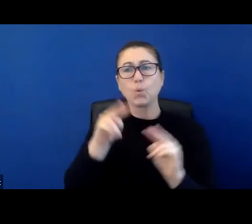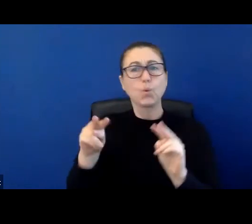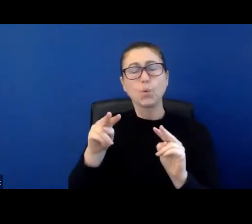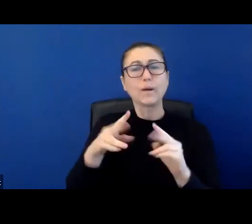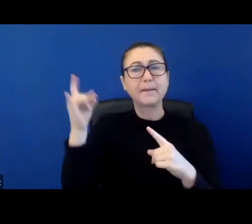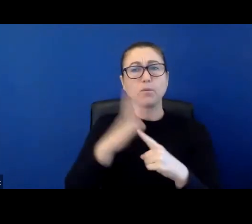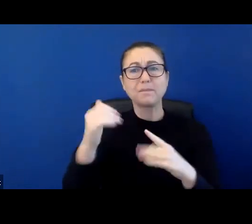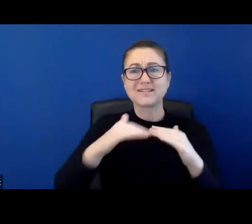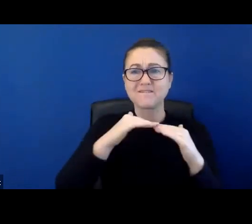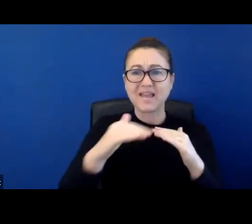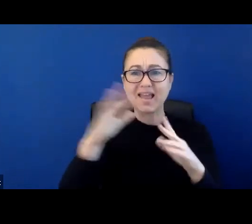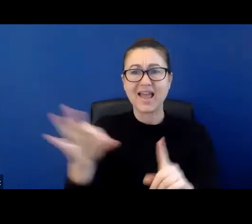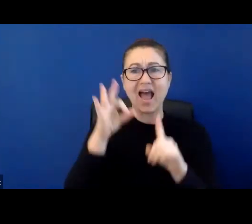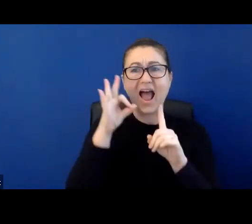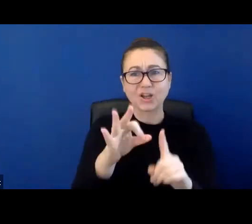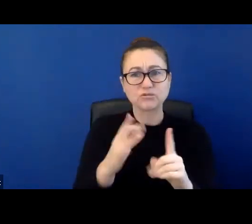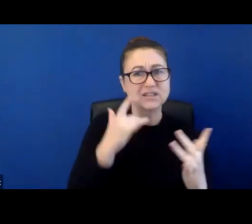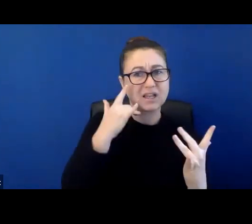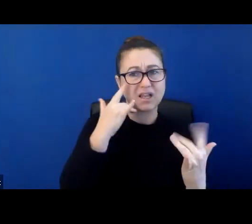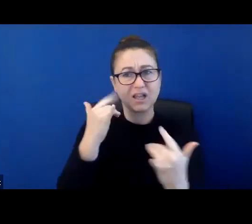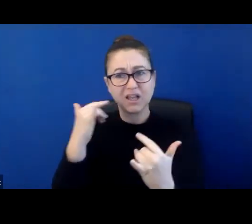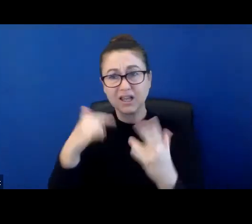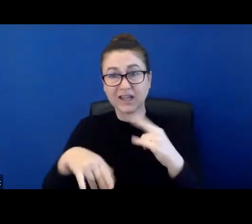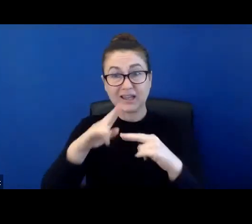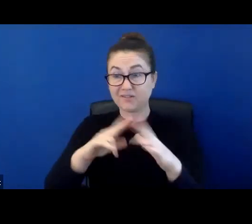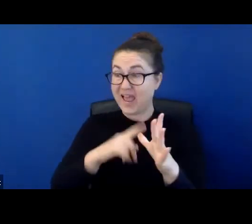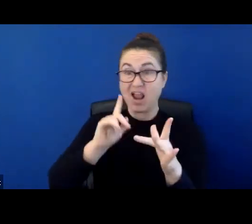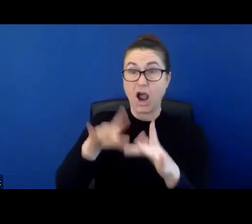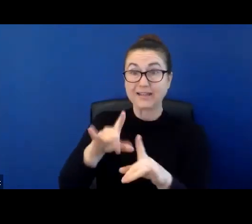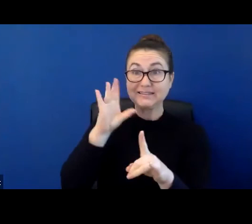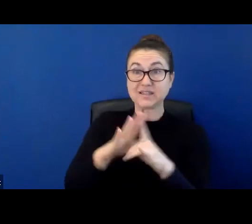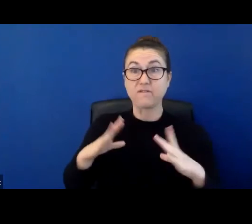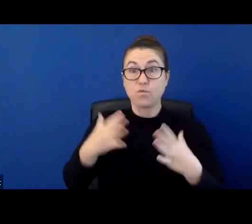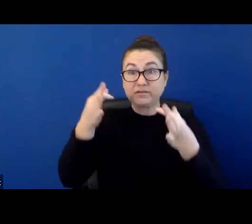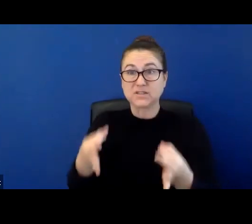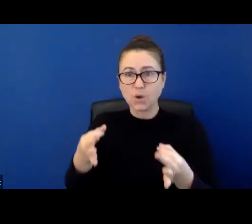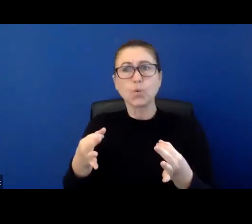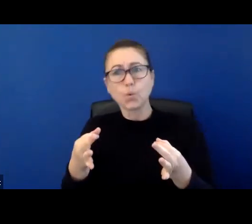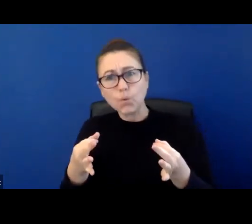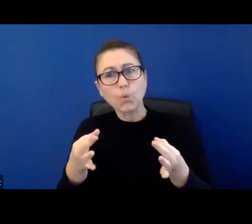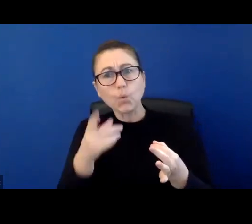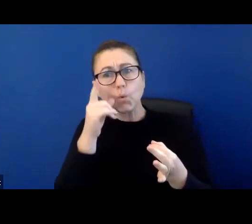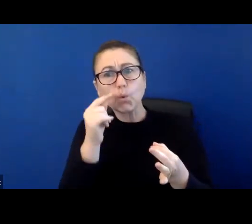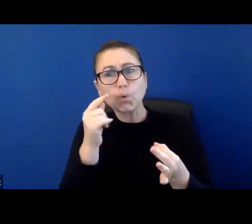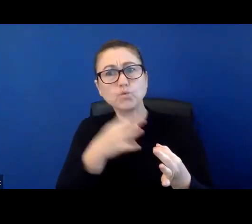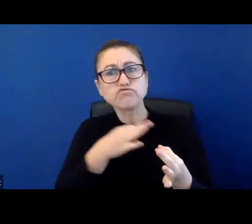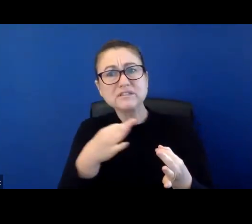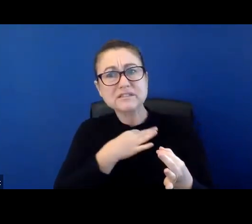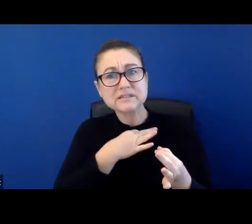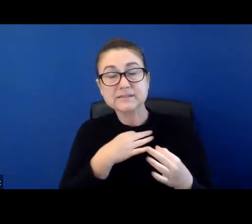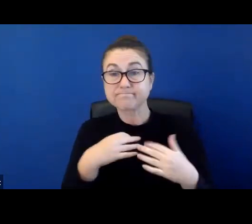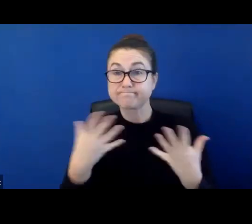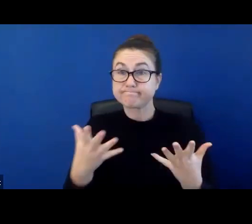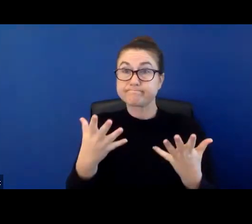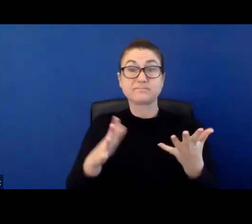and accountability, could well be compromised. So to put that in more concrete terms, what are some of the things